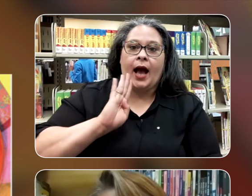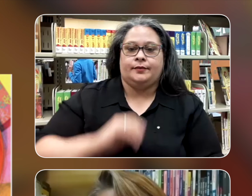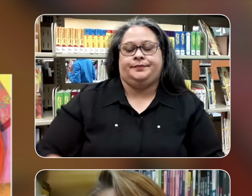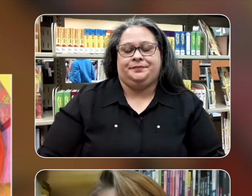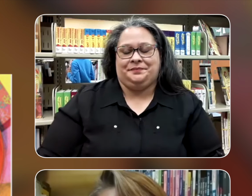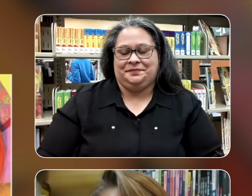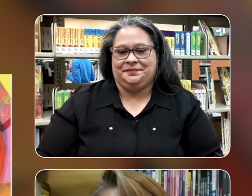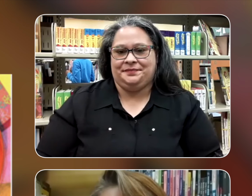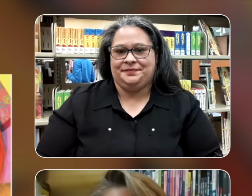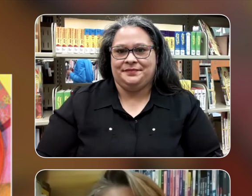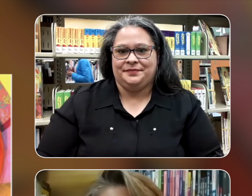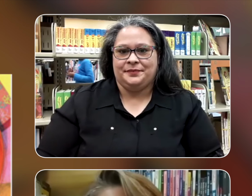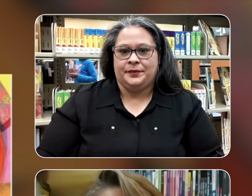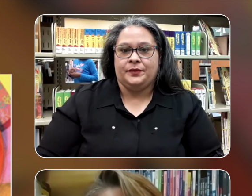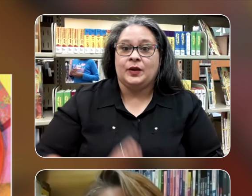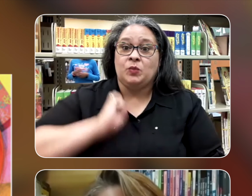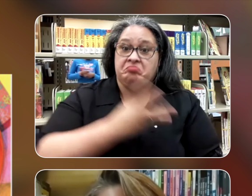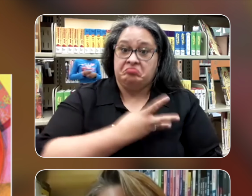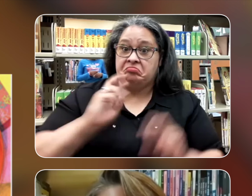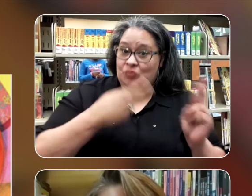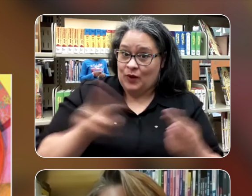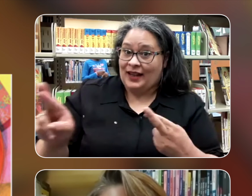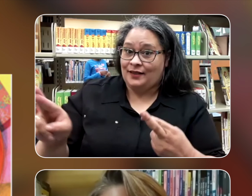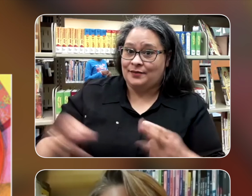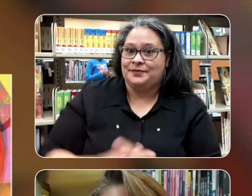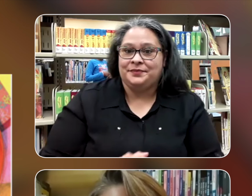Palacios. Are we ready?